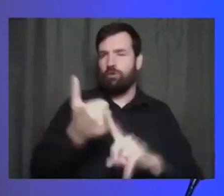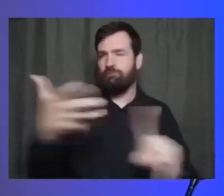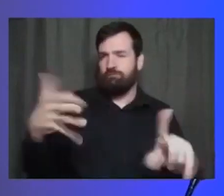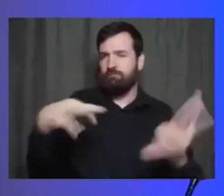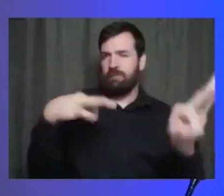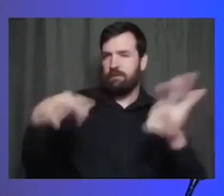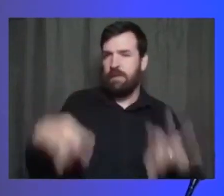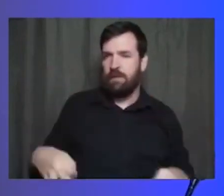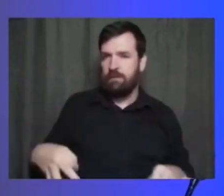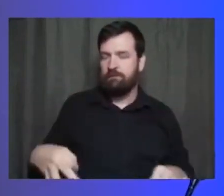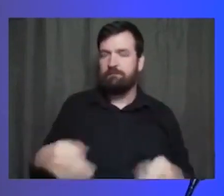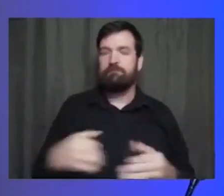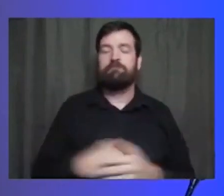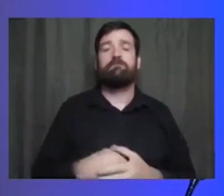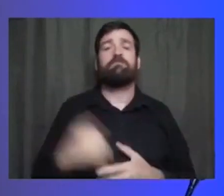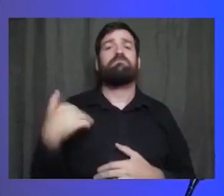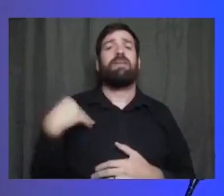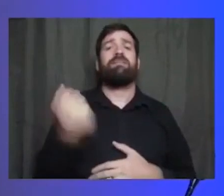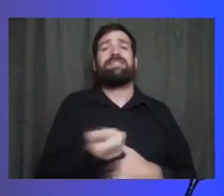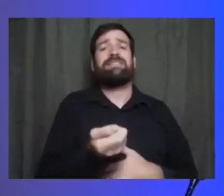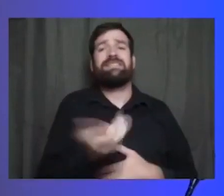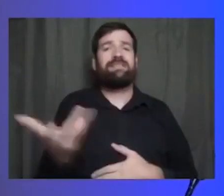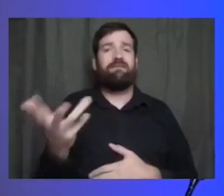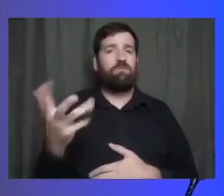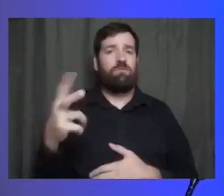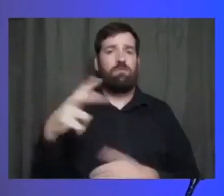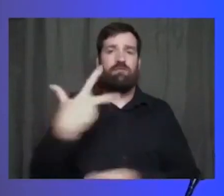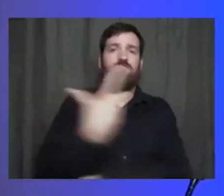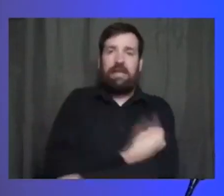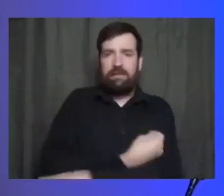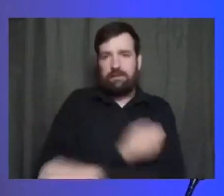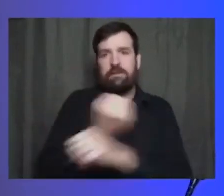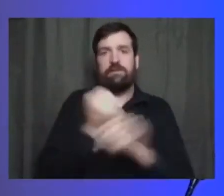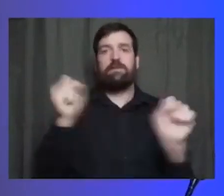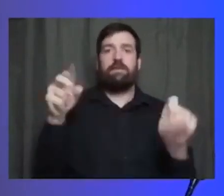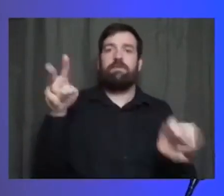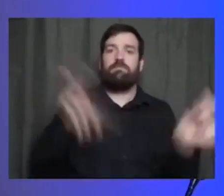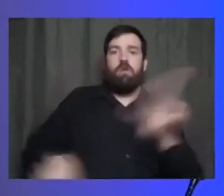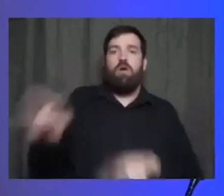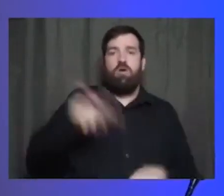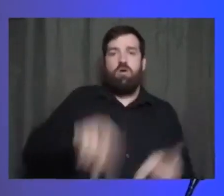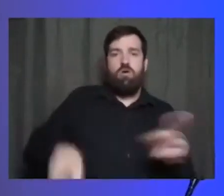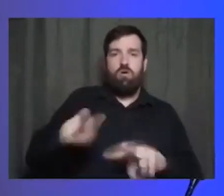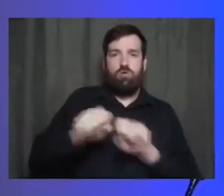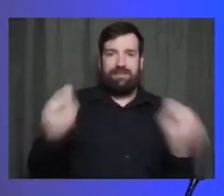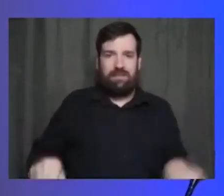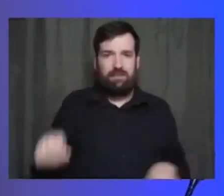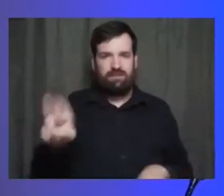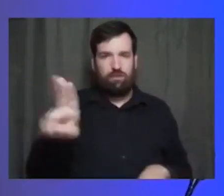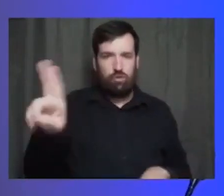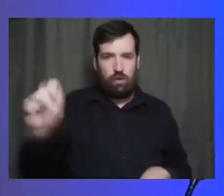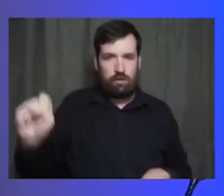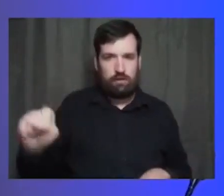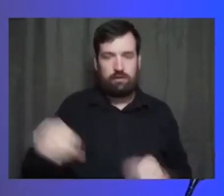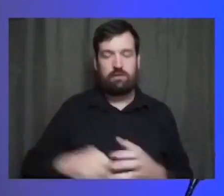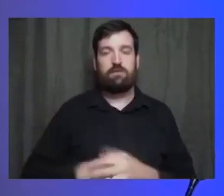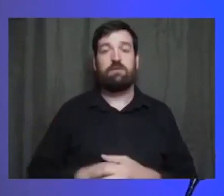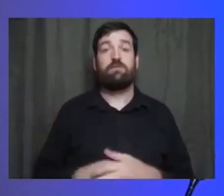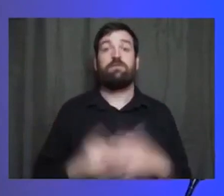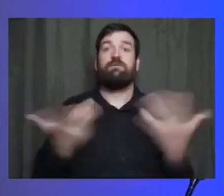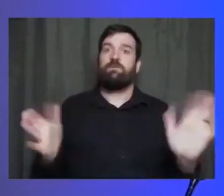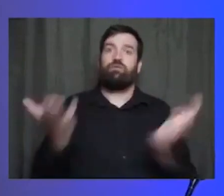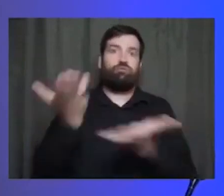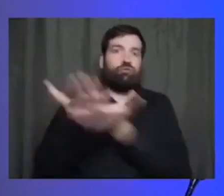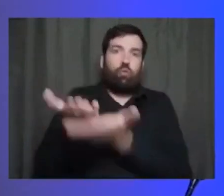multiple different vaccine safety monitoring systems in our country, across our country, and they have shown us time and time again to